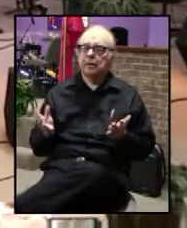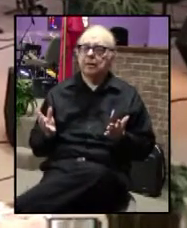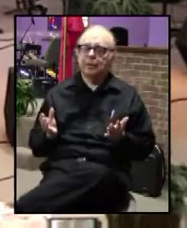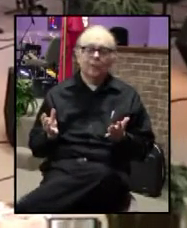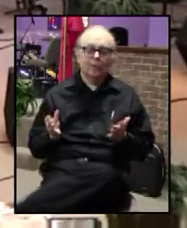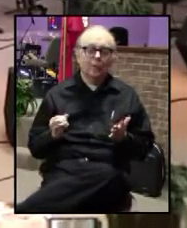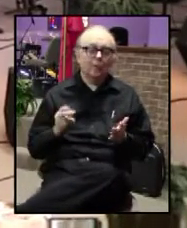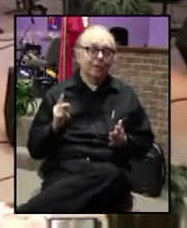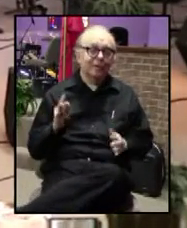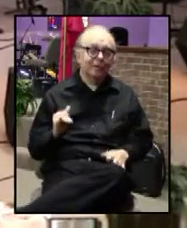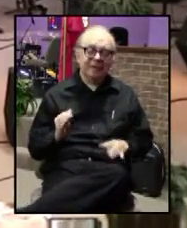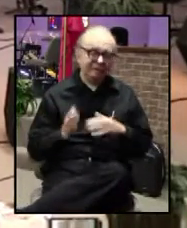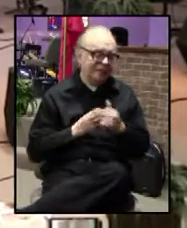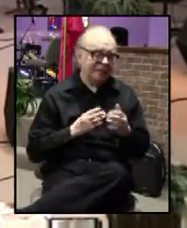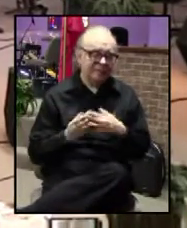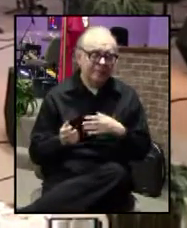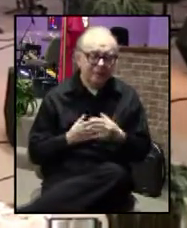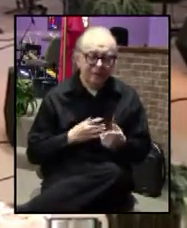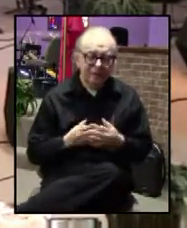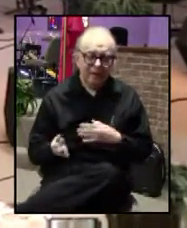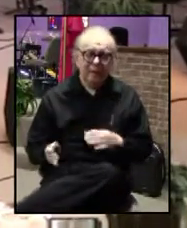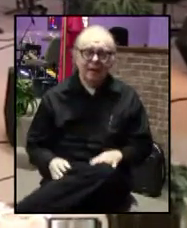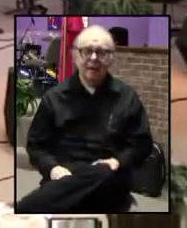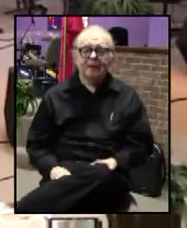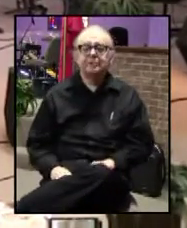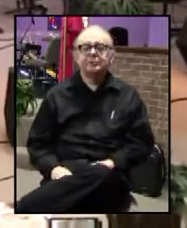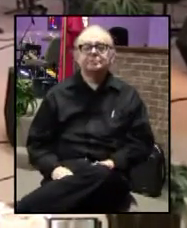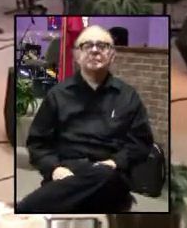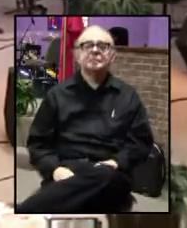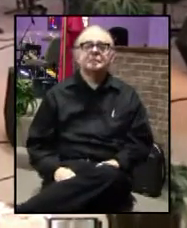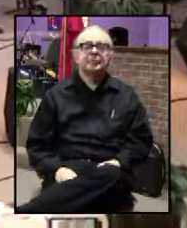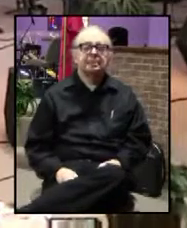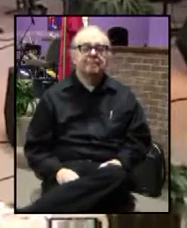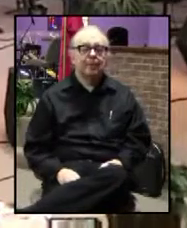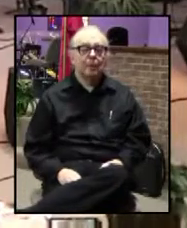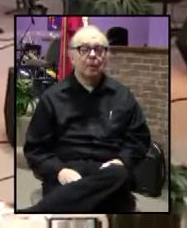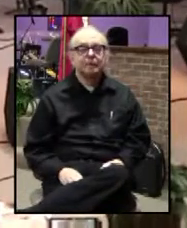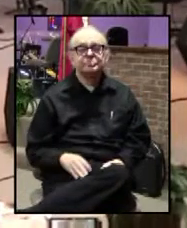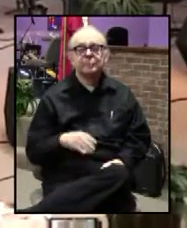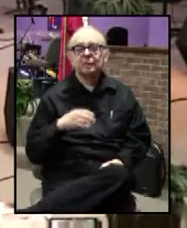Kentucky, or Stinking Creek, Tennessee.